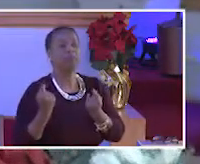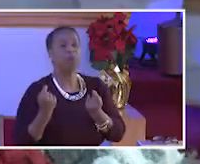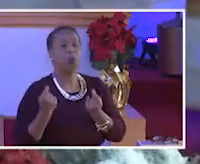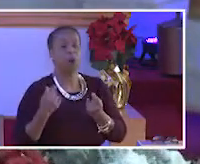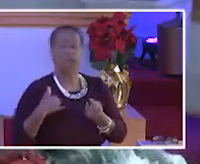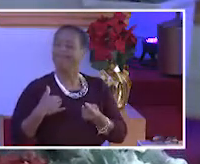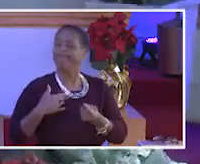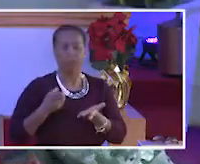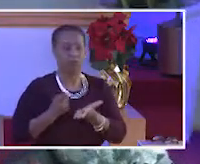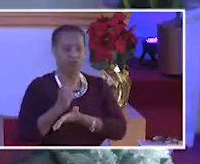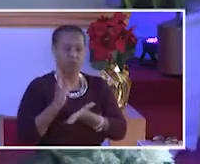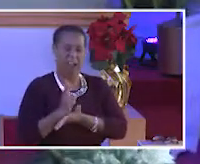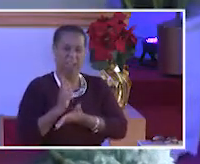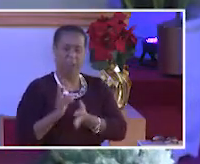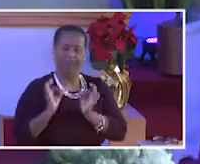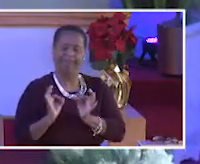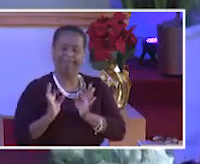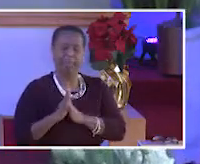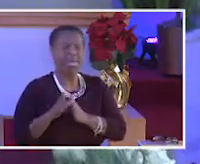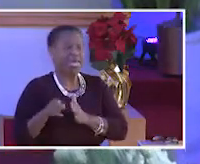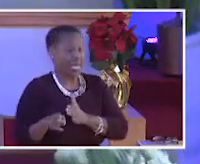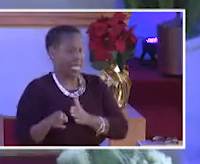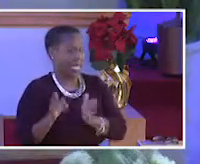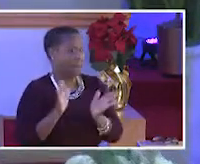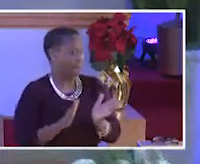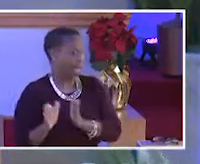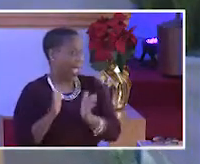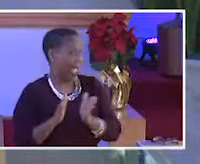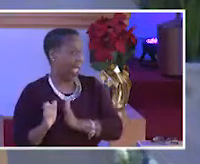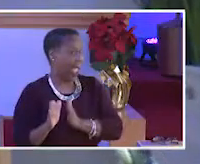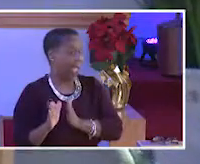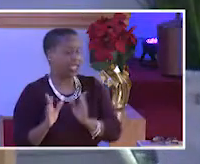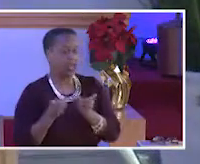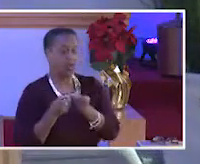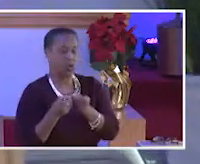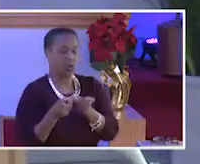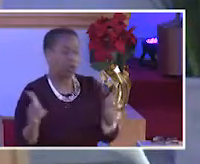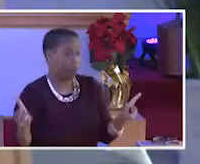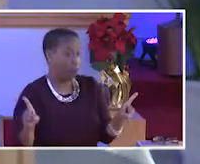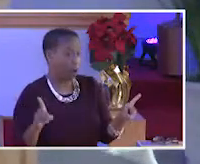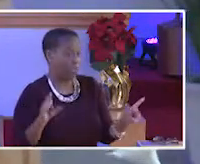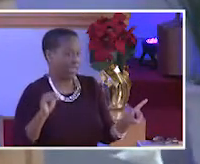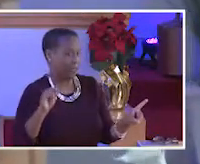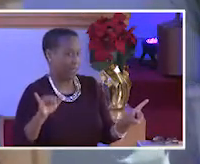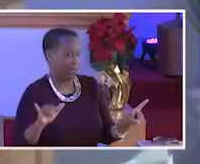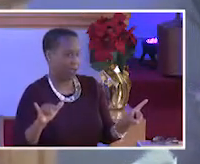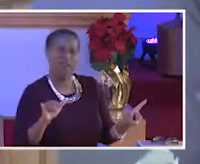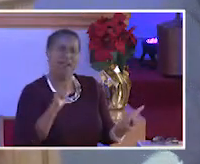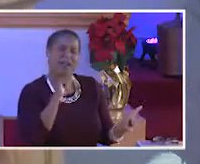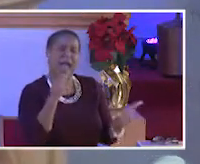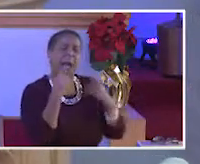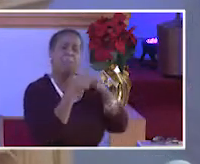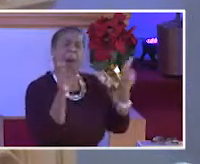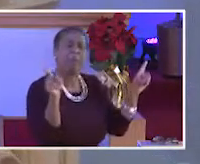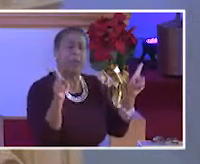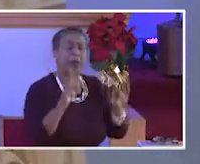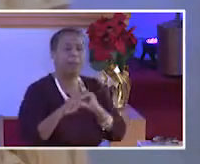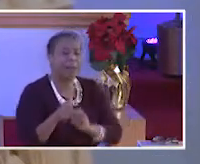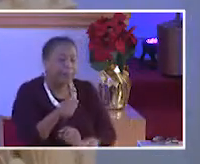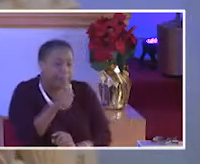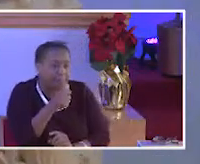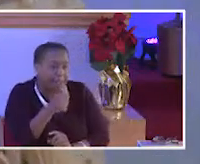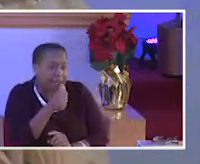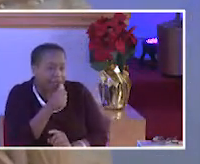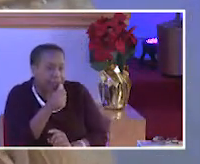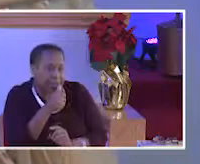righteous and just manner. For he was going to divorce her, not in a public spectacle, but in a private